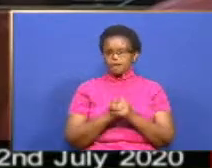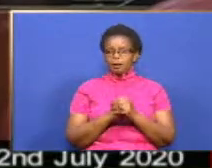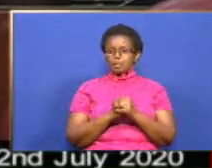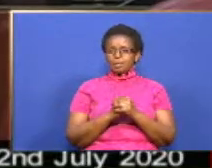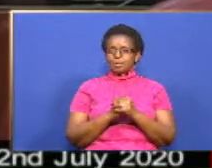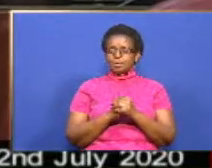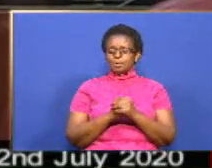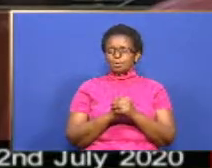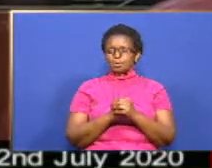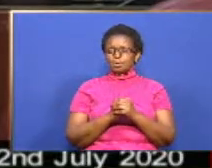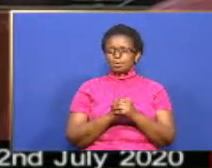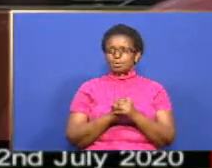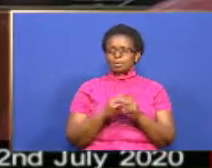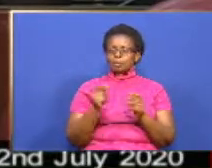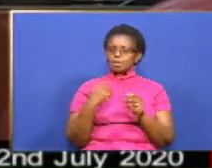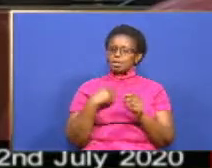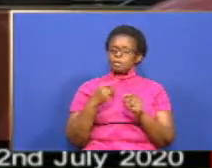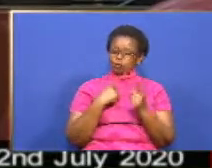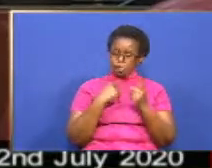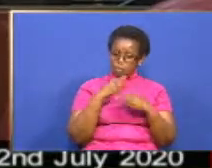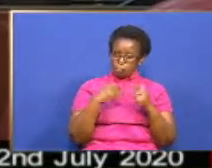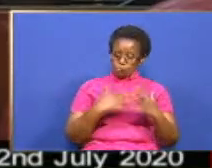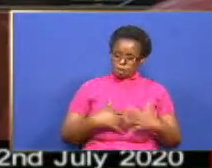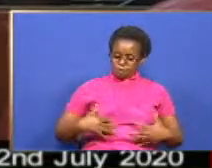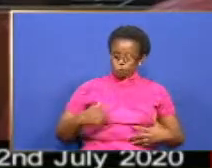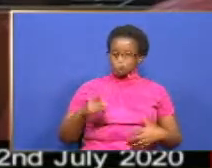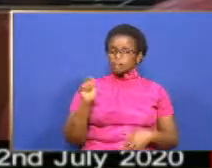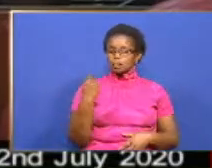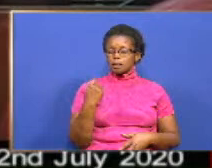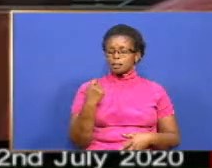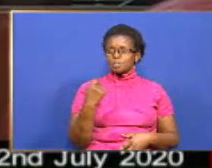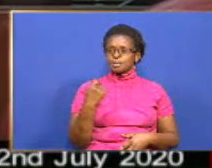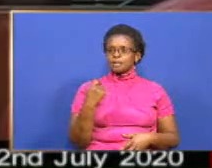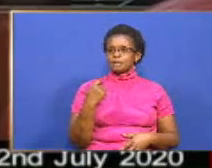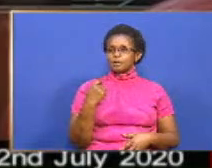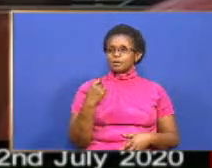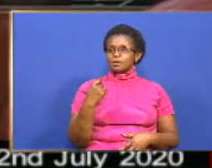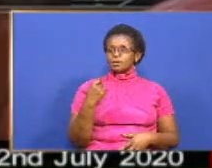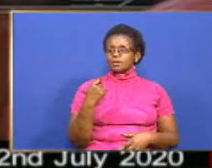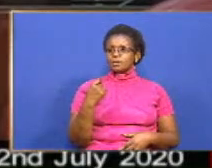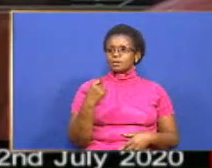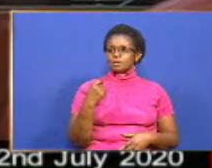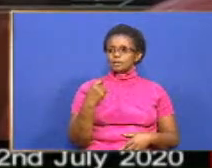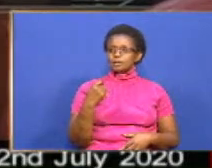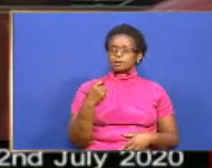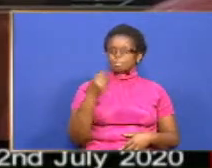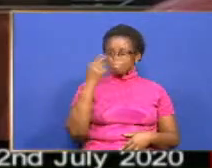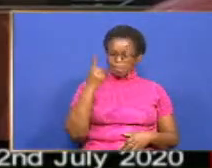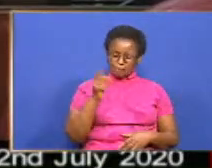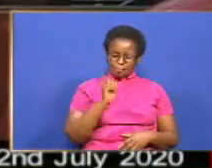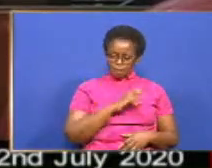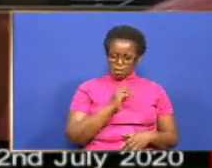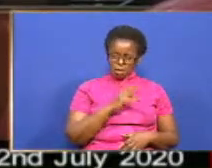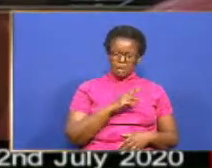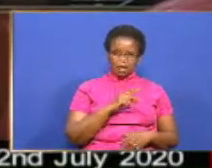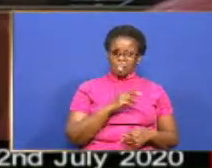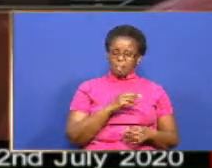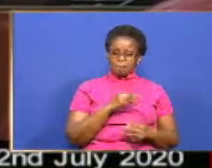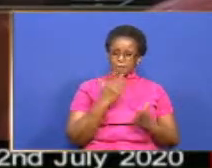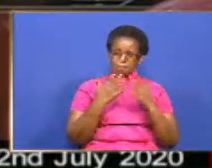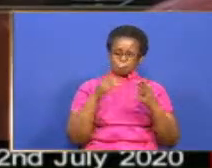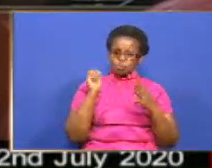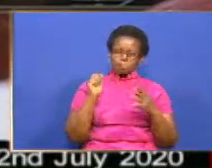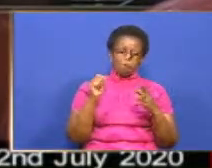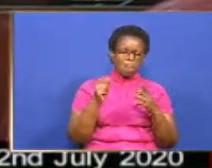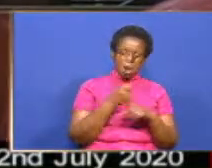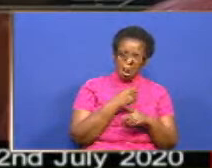we are talking about a refugee in Kenya, and who is obviously because they're fearing persecution, either because of